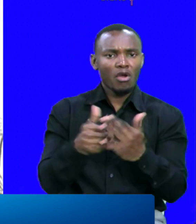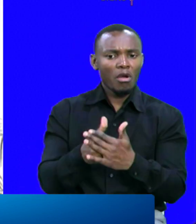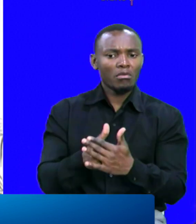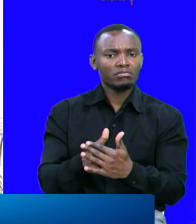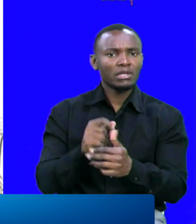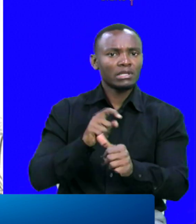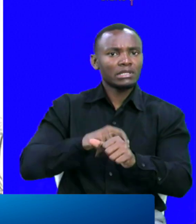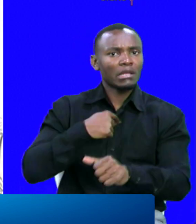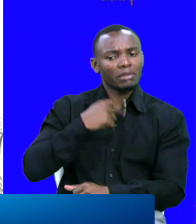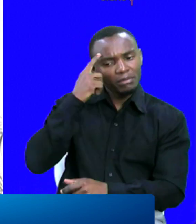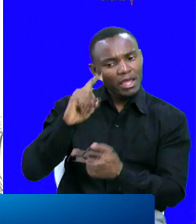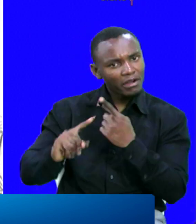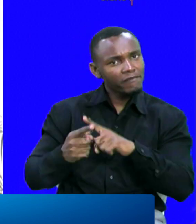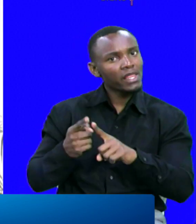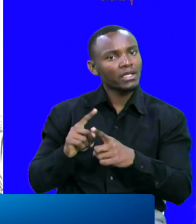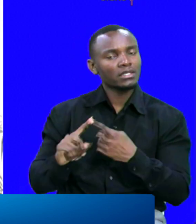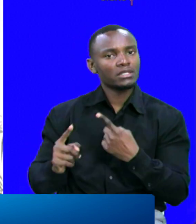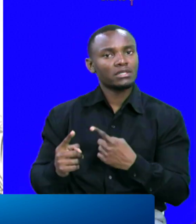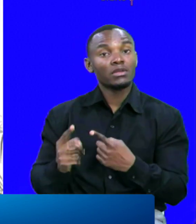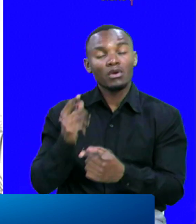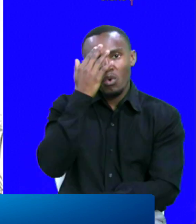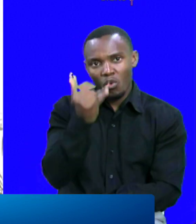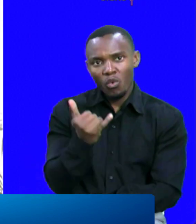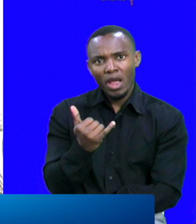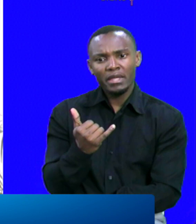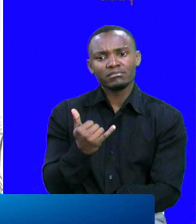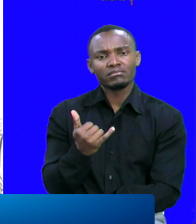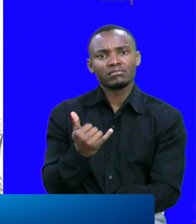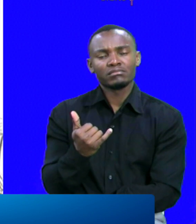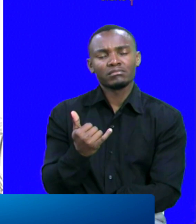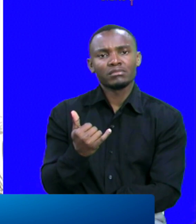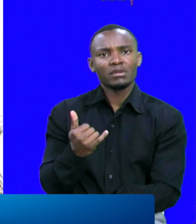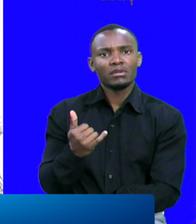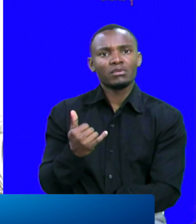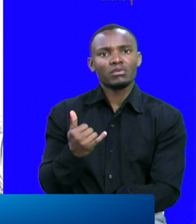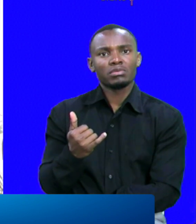have paid off. I say this in reflection